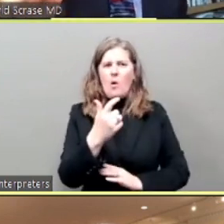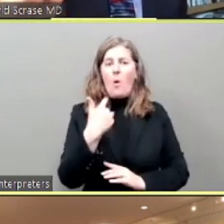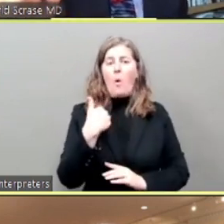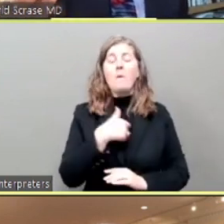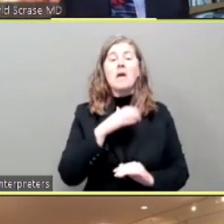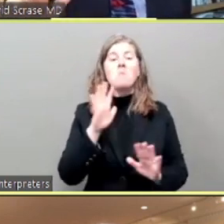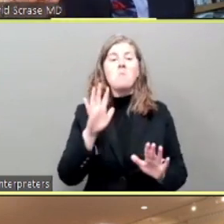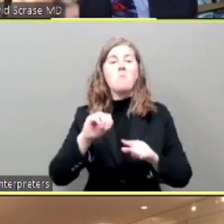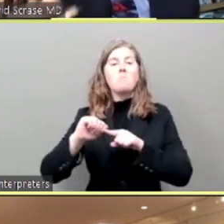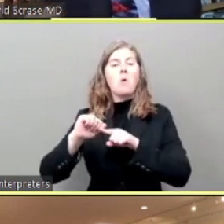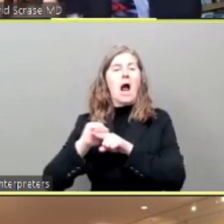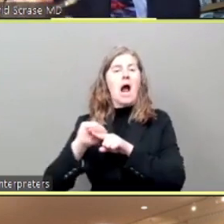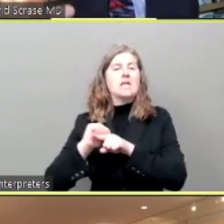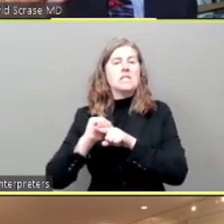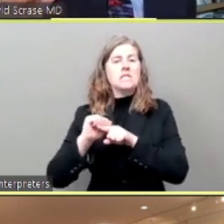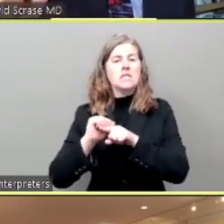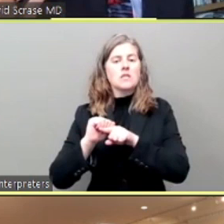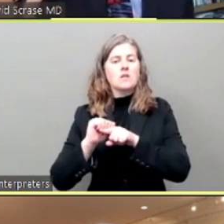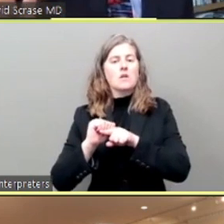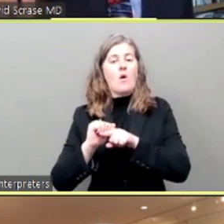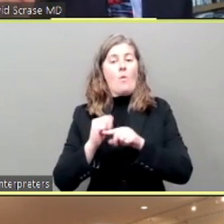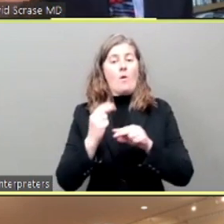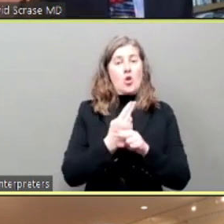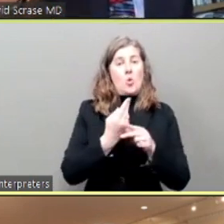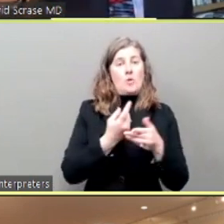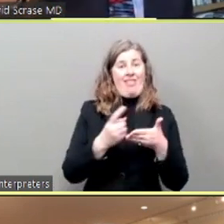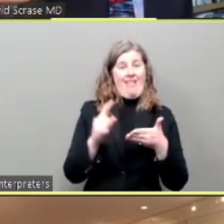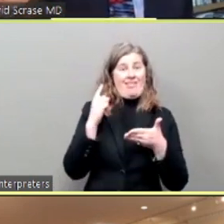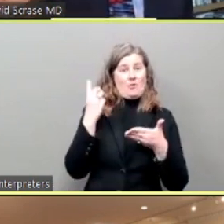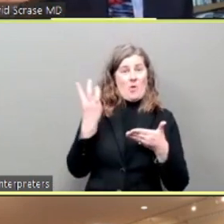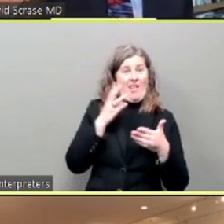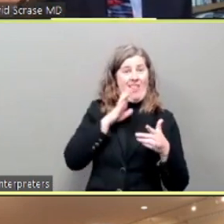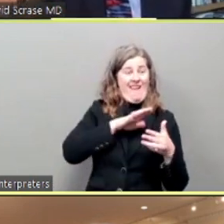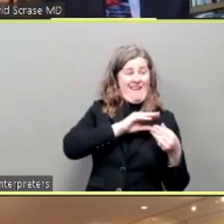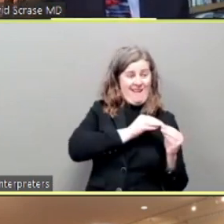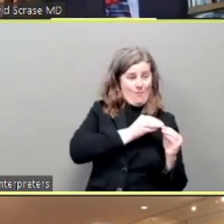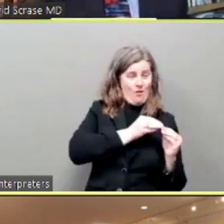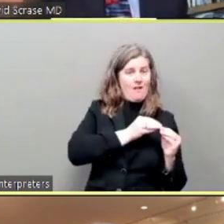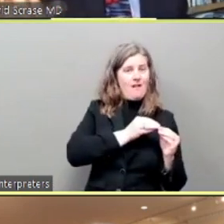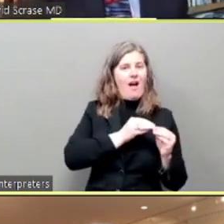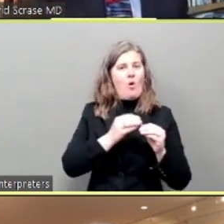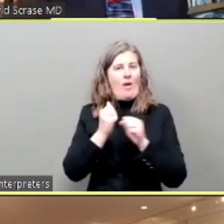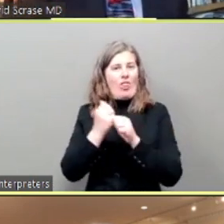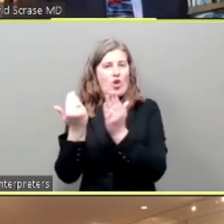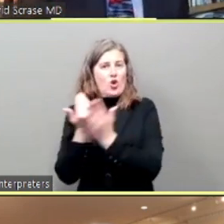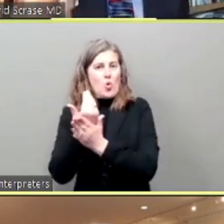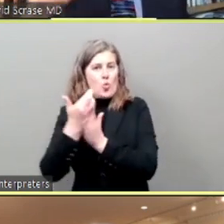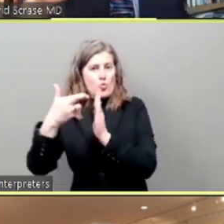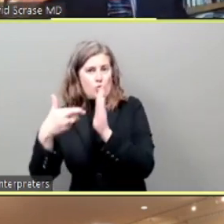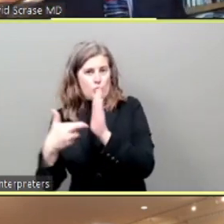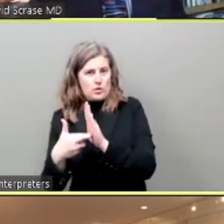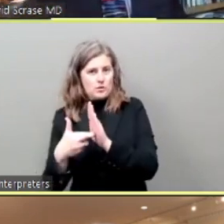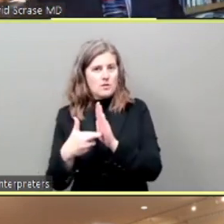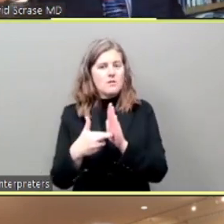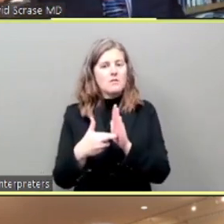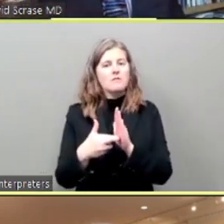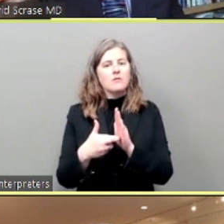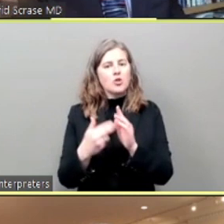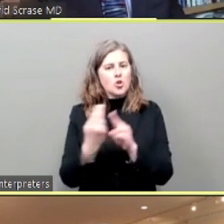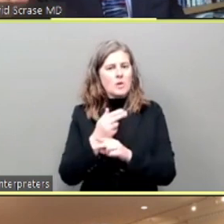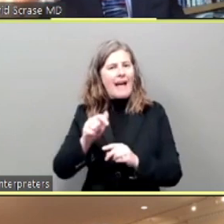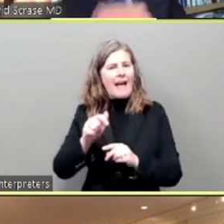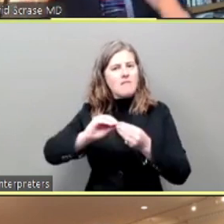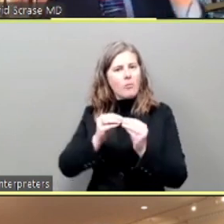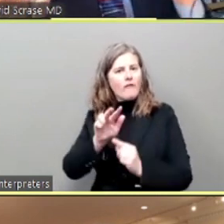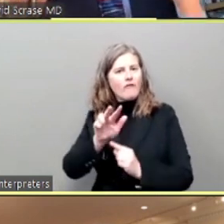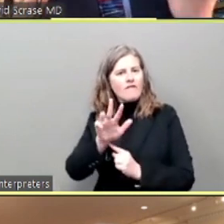or an experiment, we went back to last Wednesday and applied the new criteria. And we used a 35%